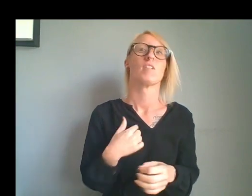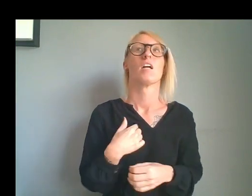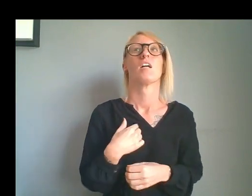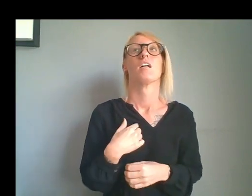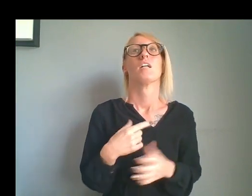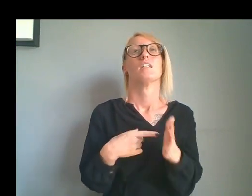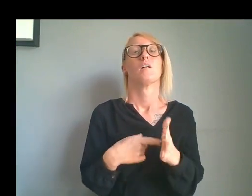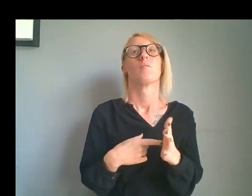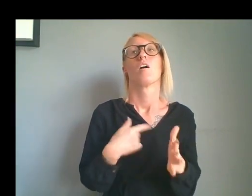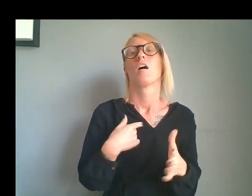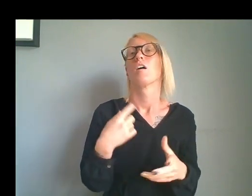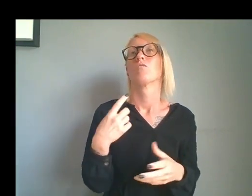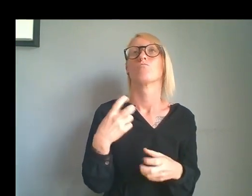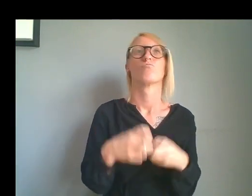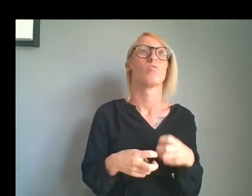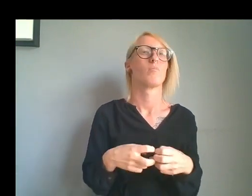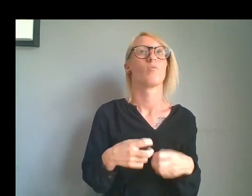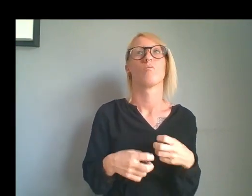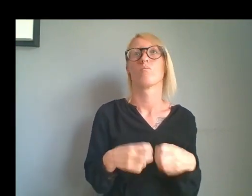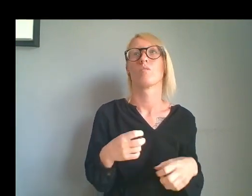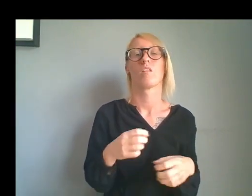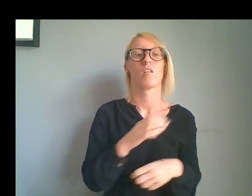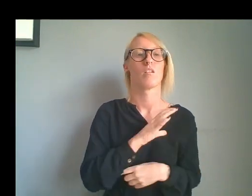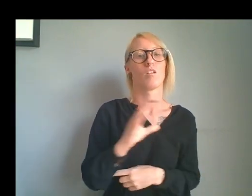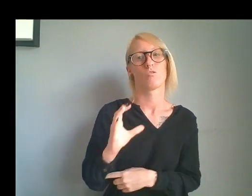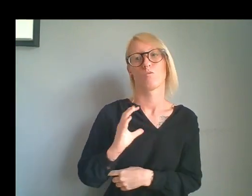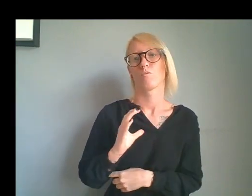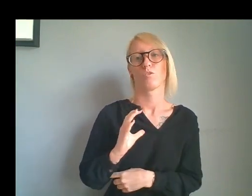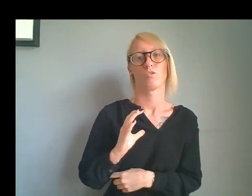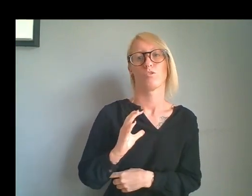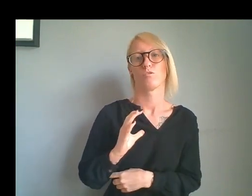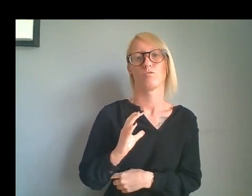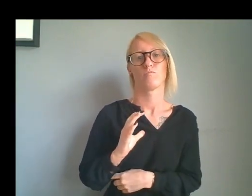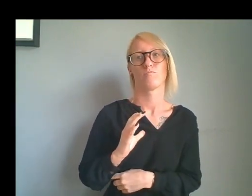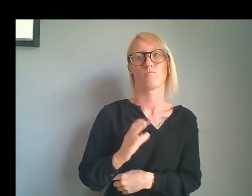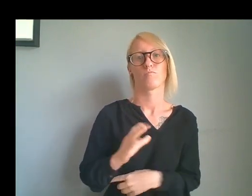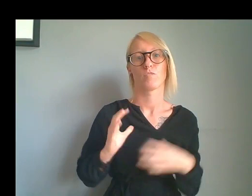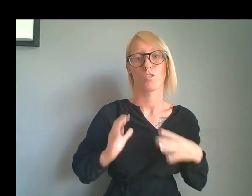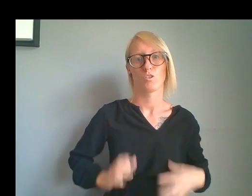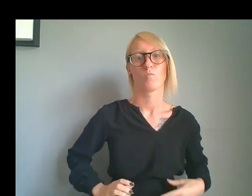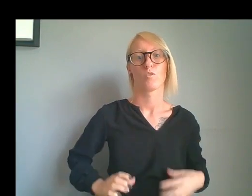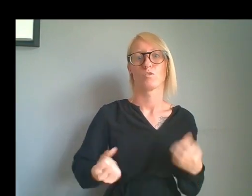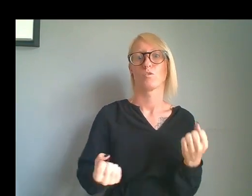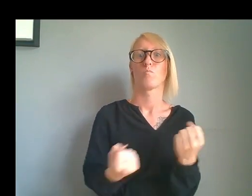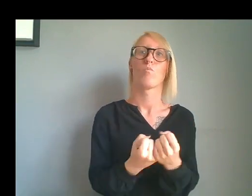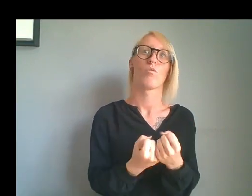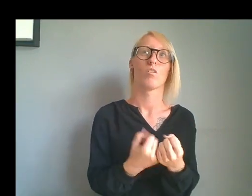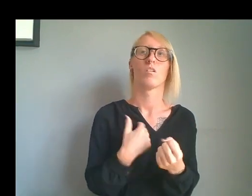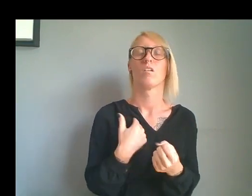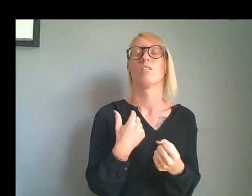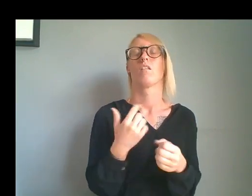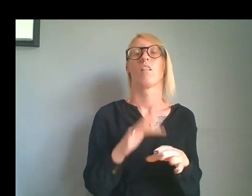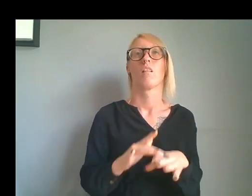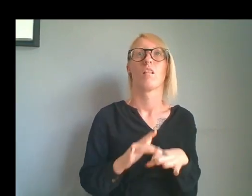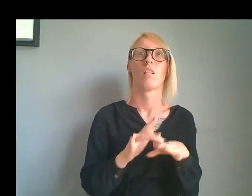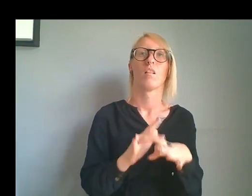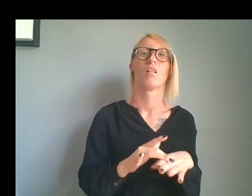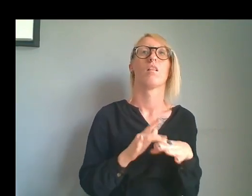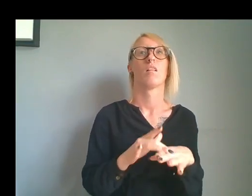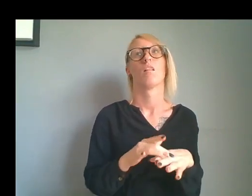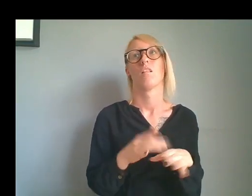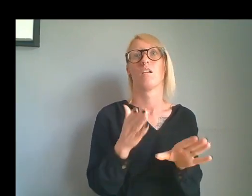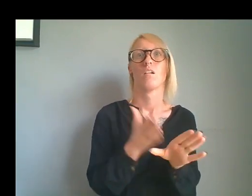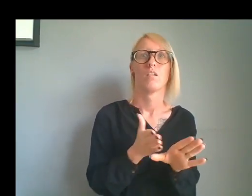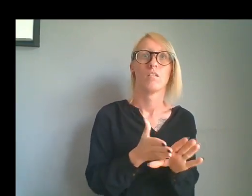just absolutely could not get a human being on the phone to help me with my issue. So I put it out on Twitter. I didn't say what I was